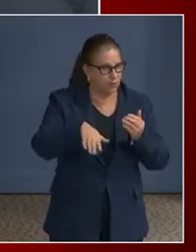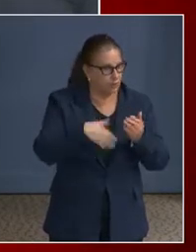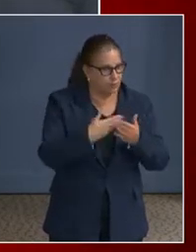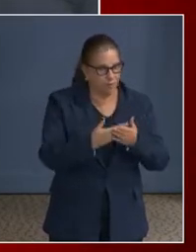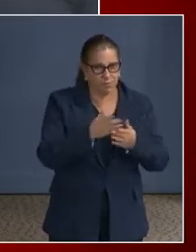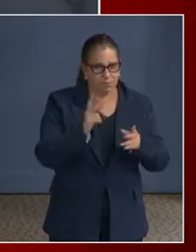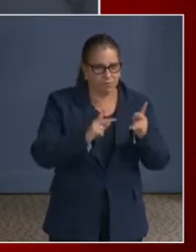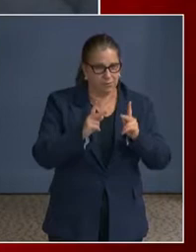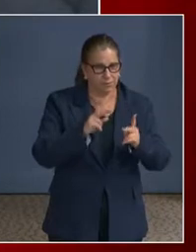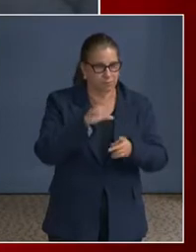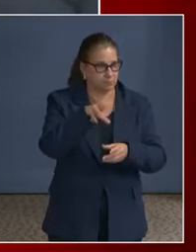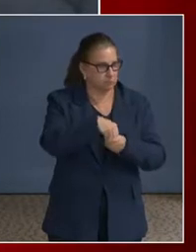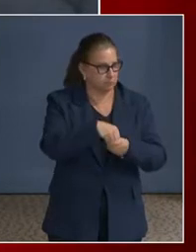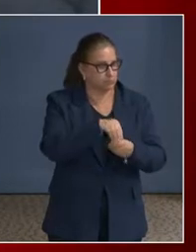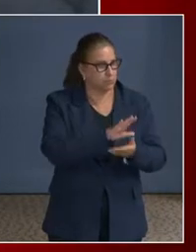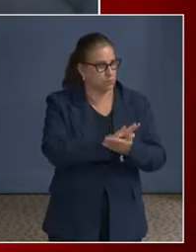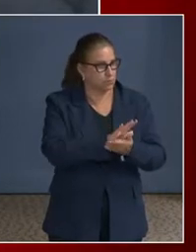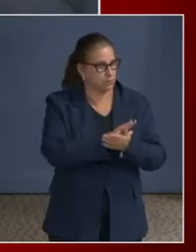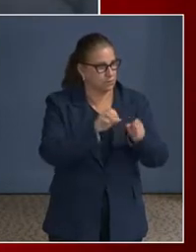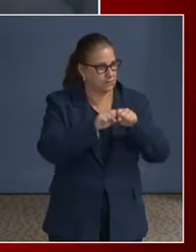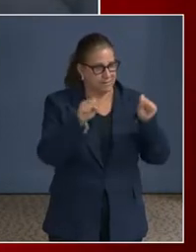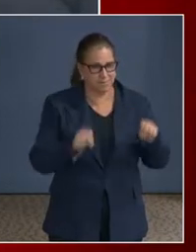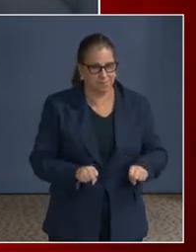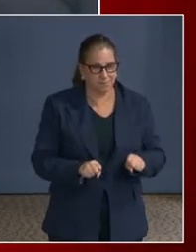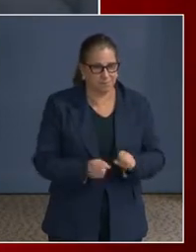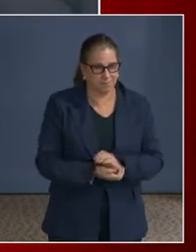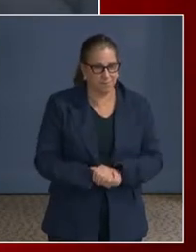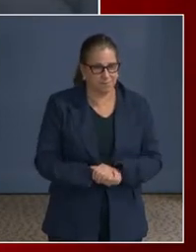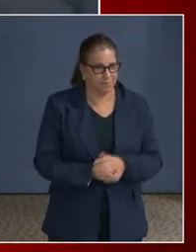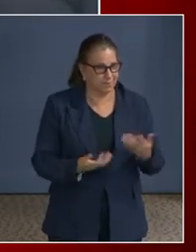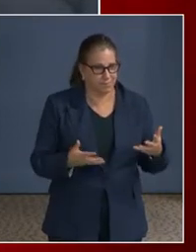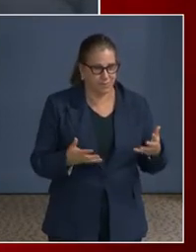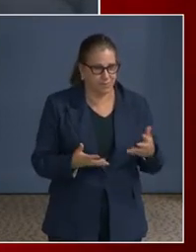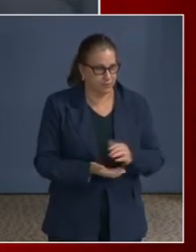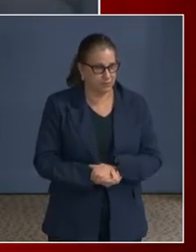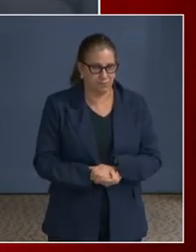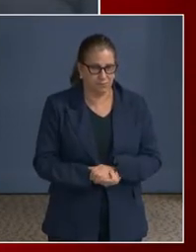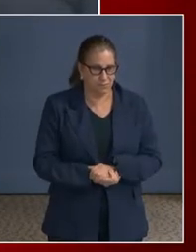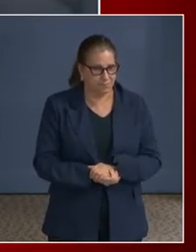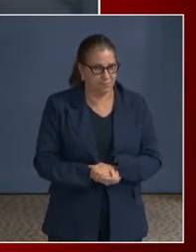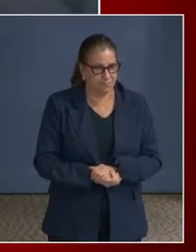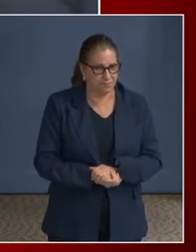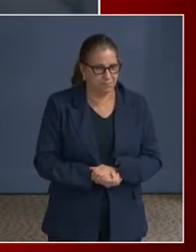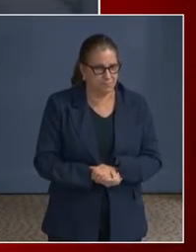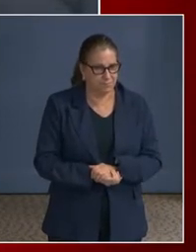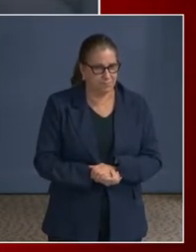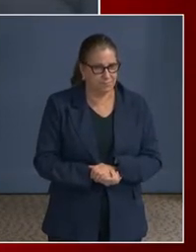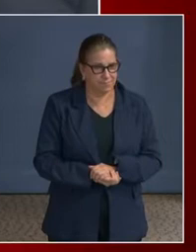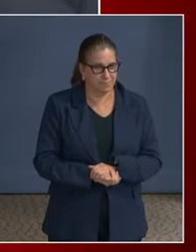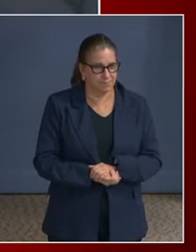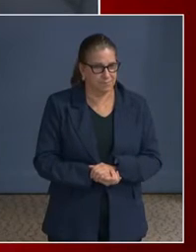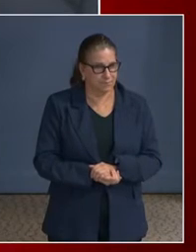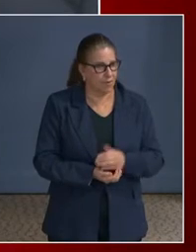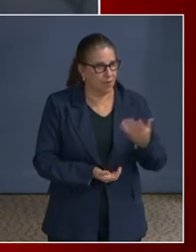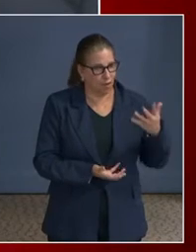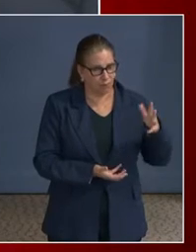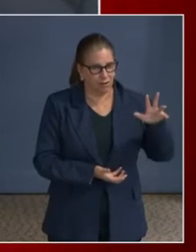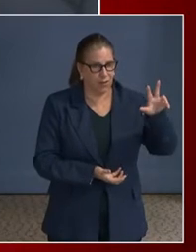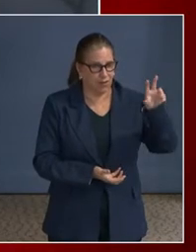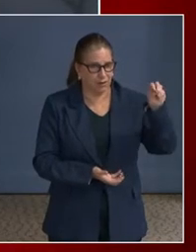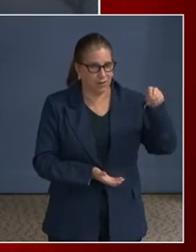COVID. I think you recognize that we have more than 30,000 people who work for us. Some of those workers